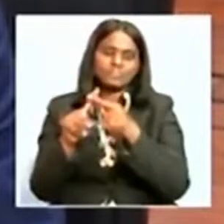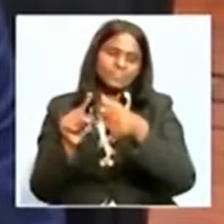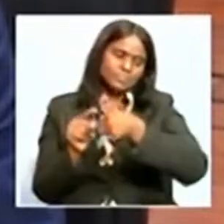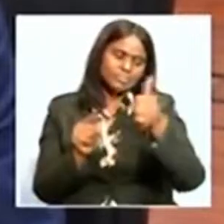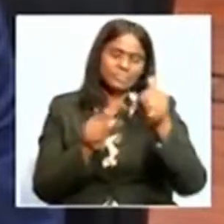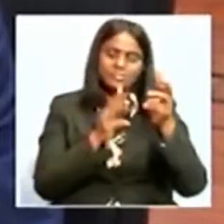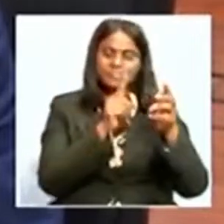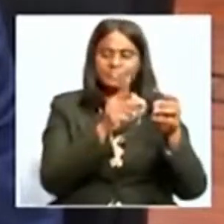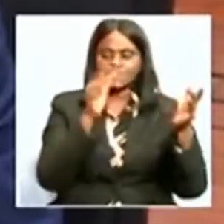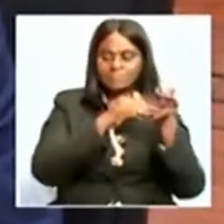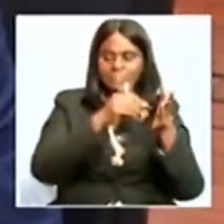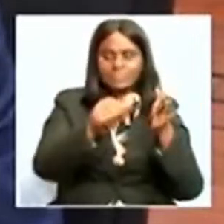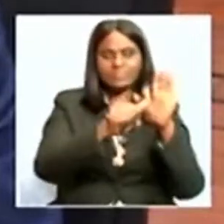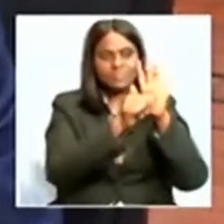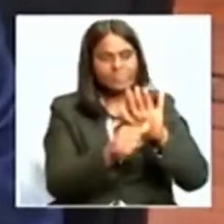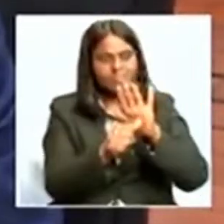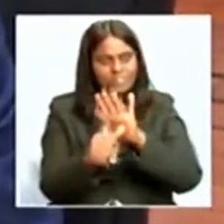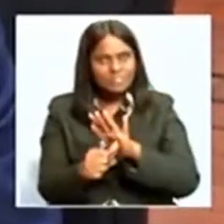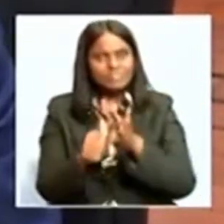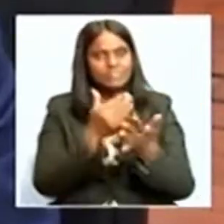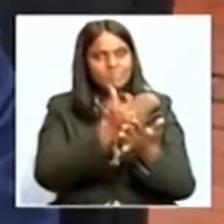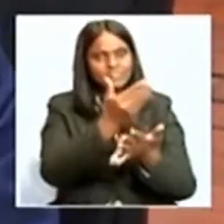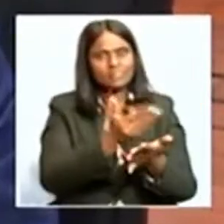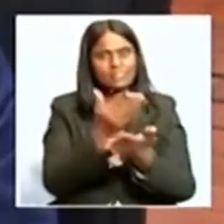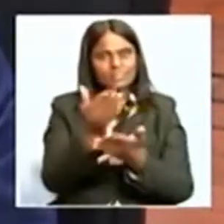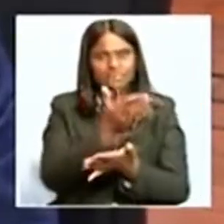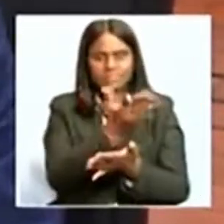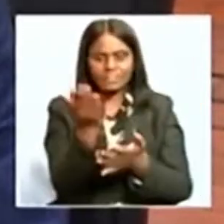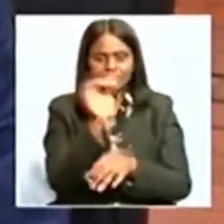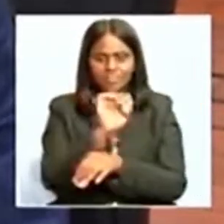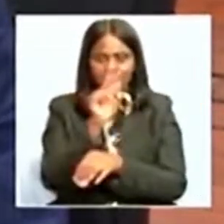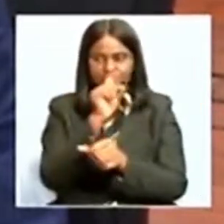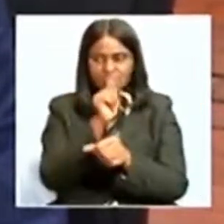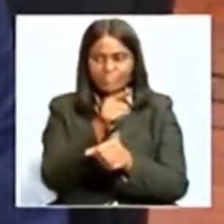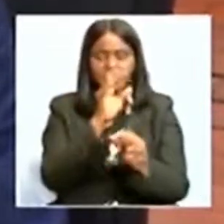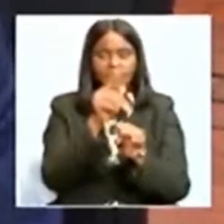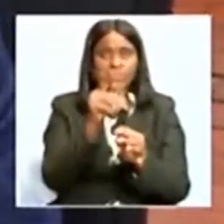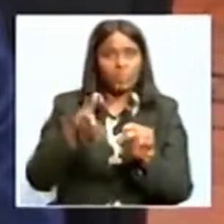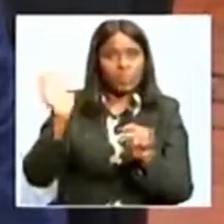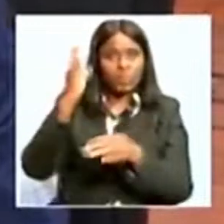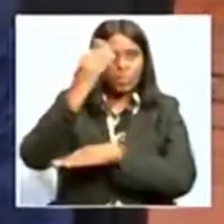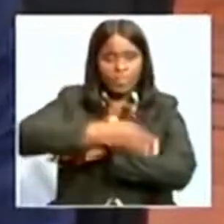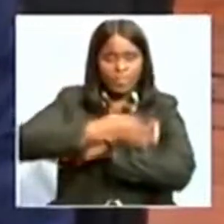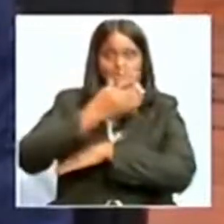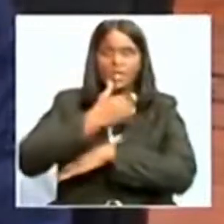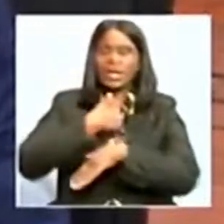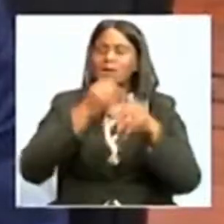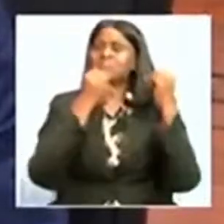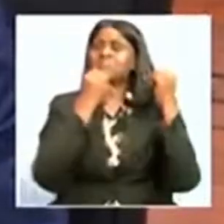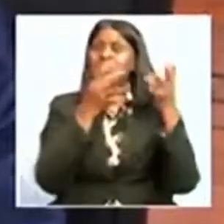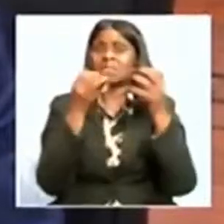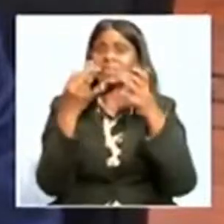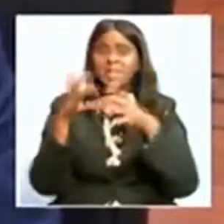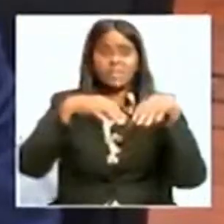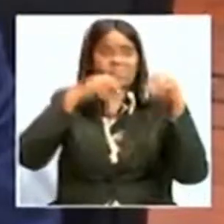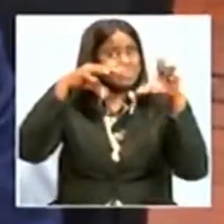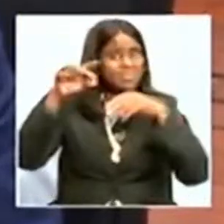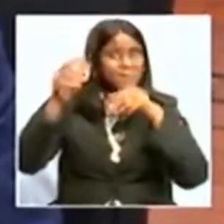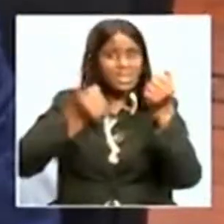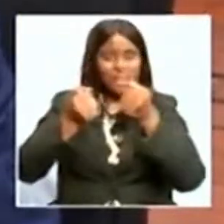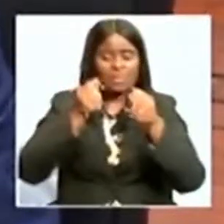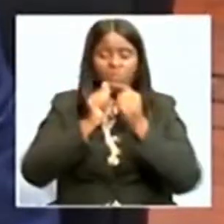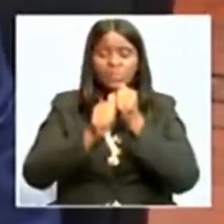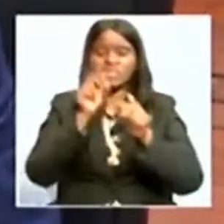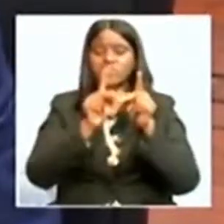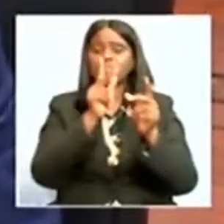the other hand, again, you are discouraging the purchase of these vehicles, because if you go to the border, there are so many electrical cars that people bought which